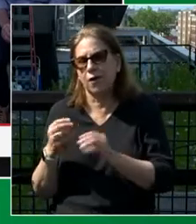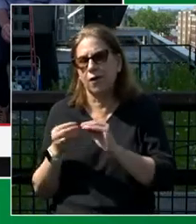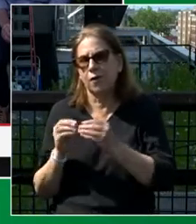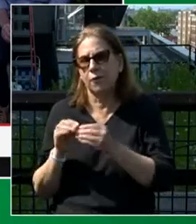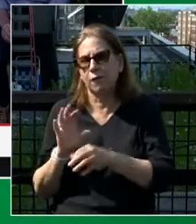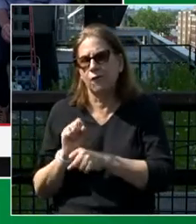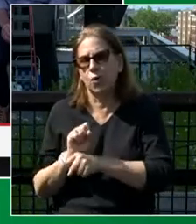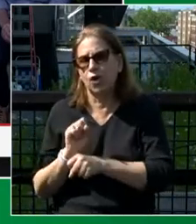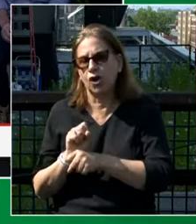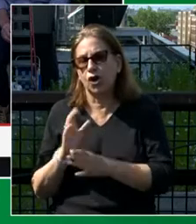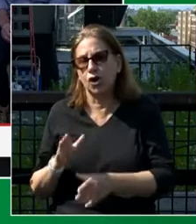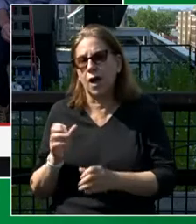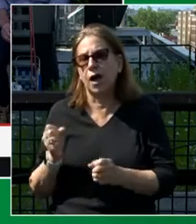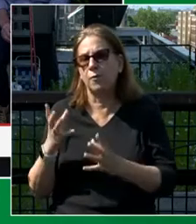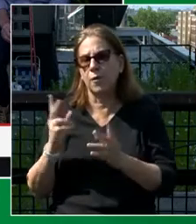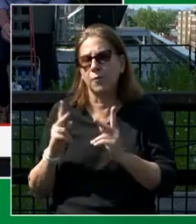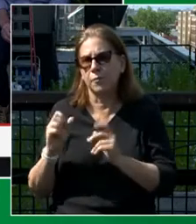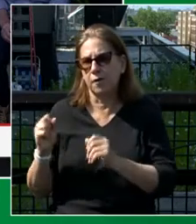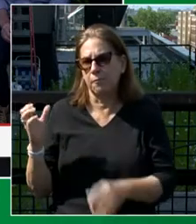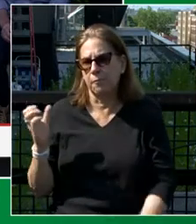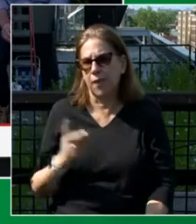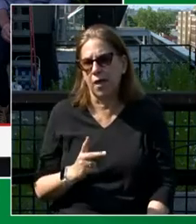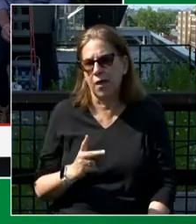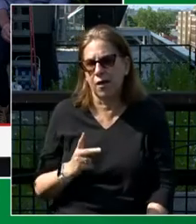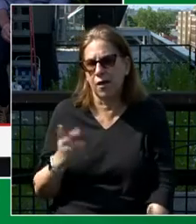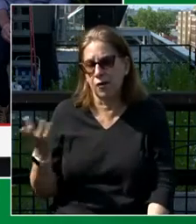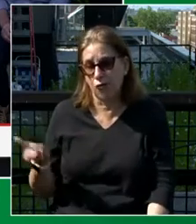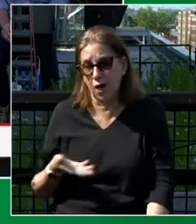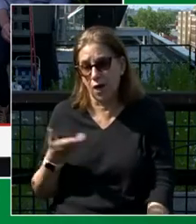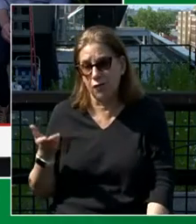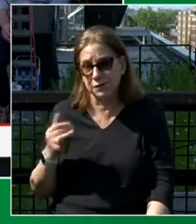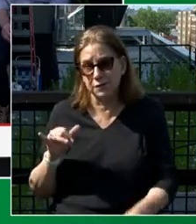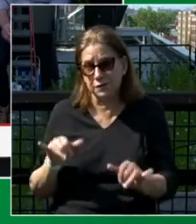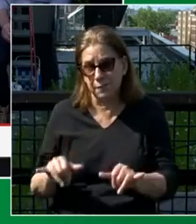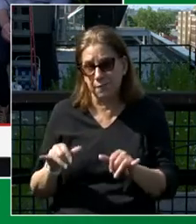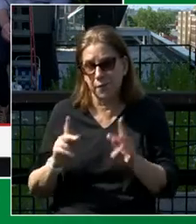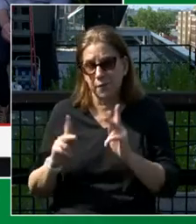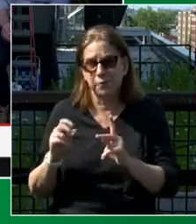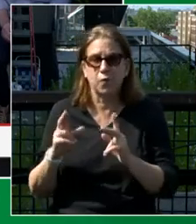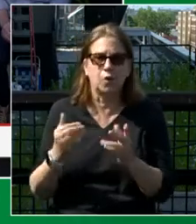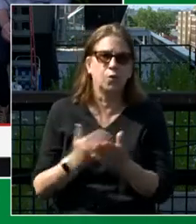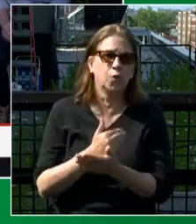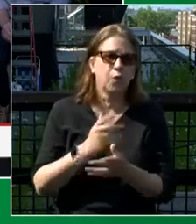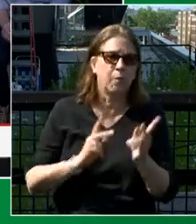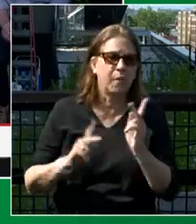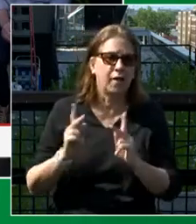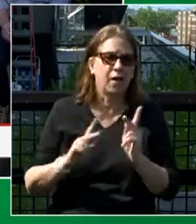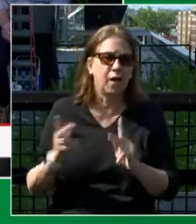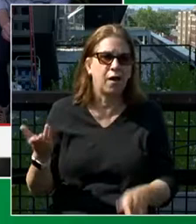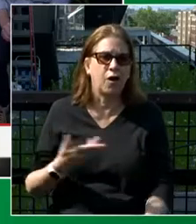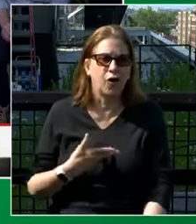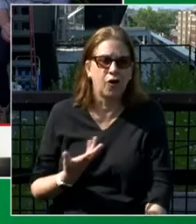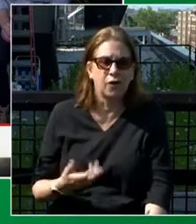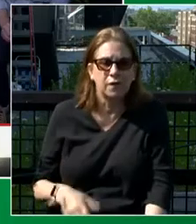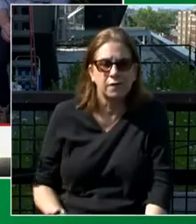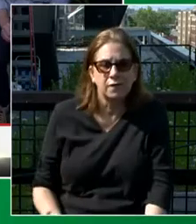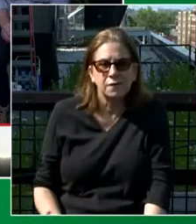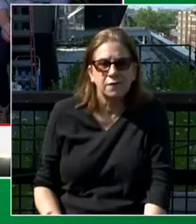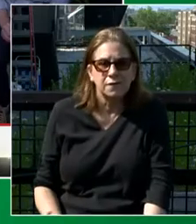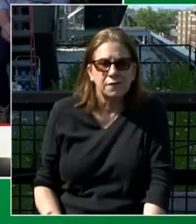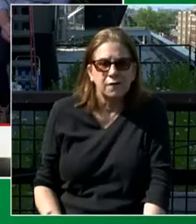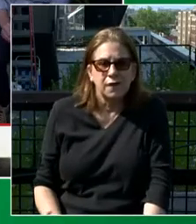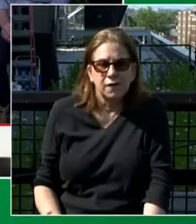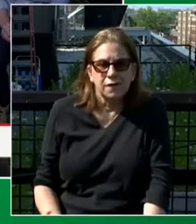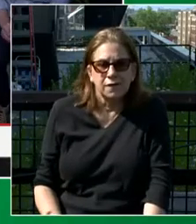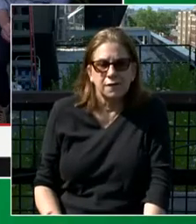to the food industry or so what's that been like in that kind of learning curve? Because you said a couple of weeks, it made me think like, are people